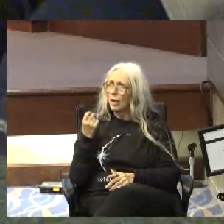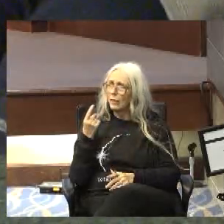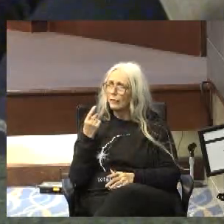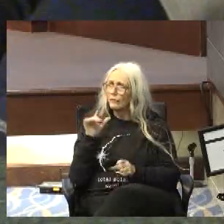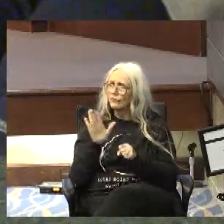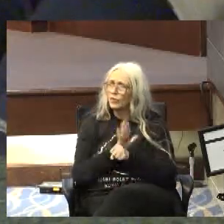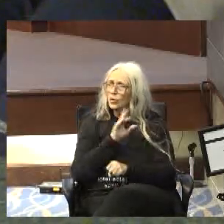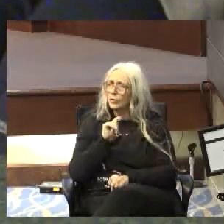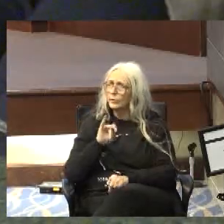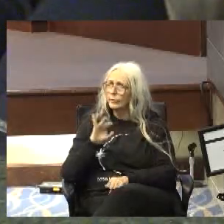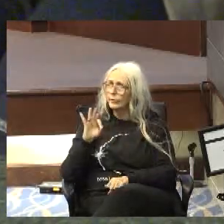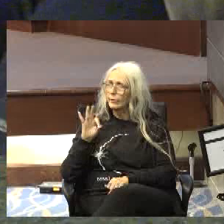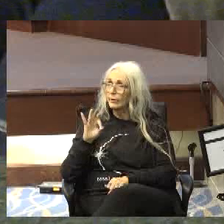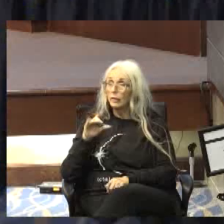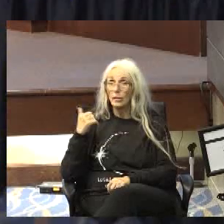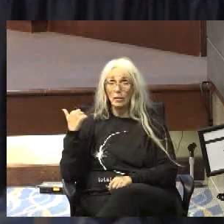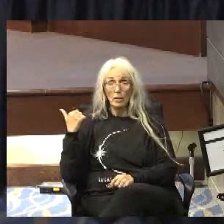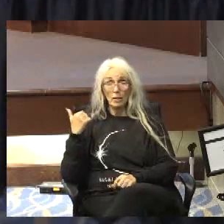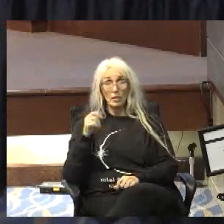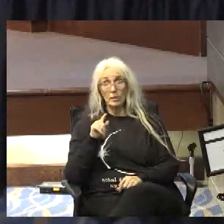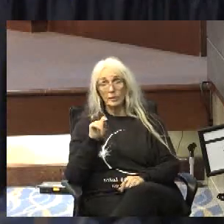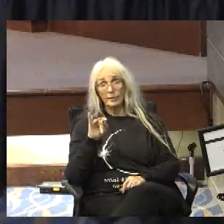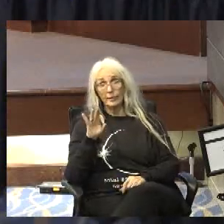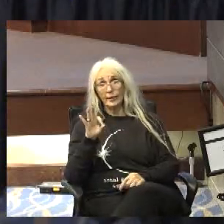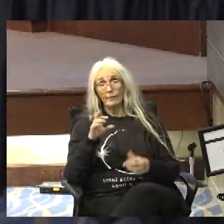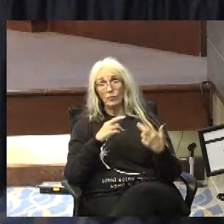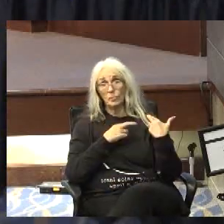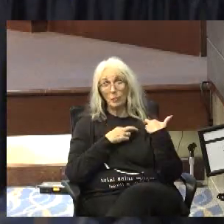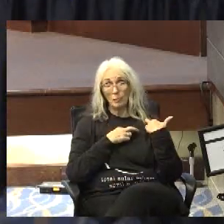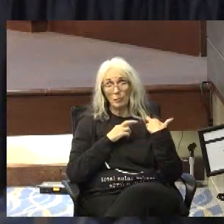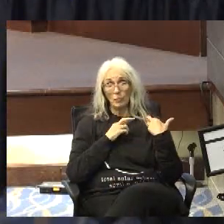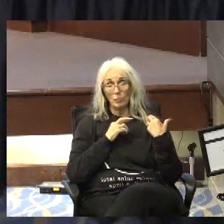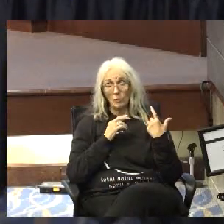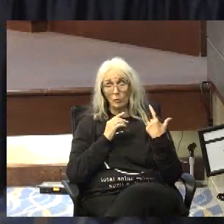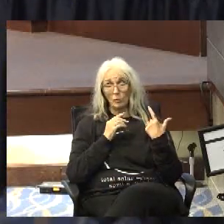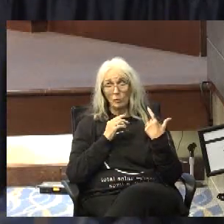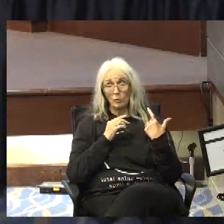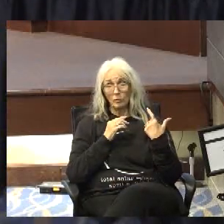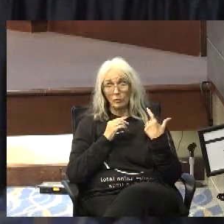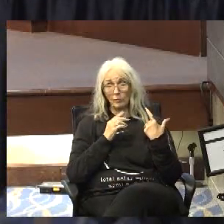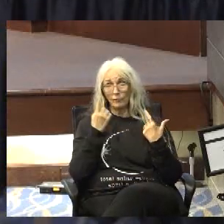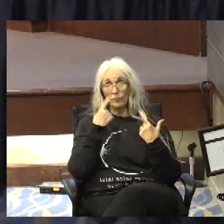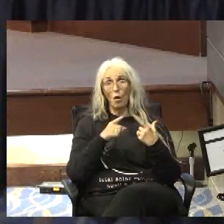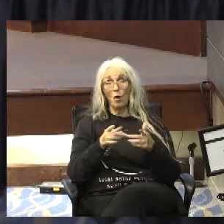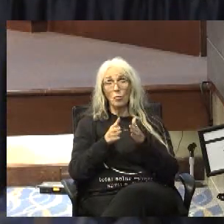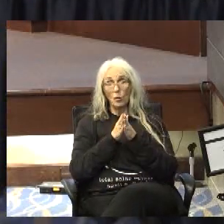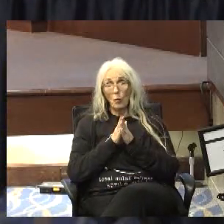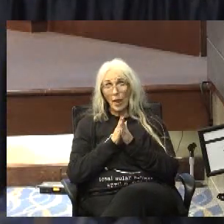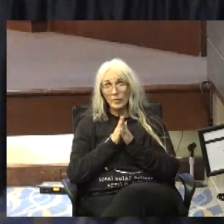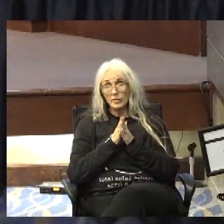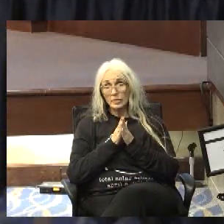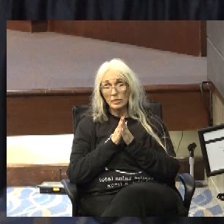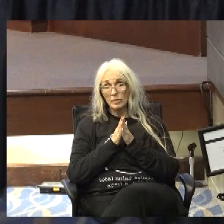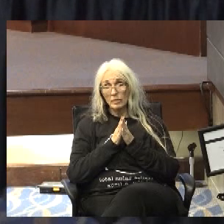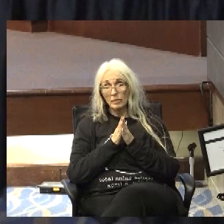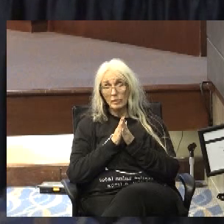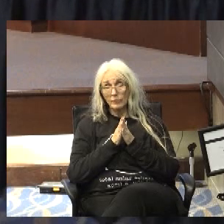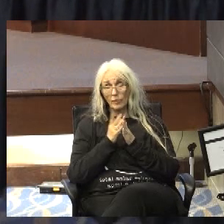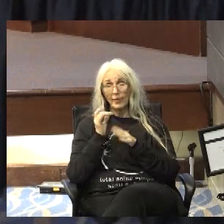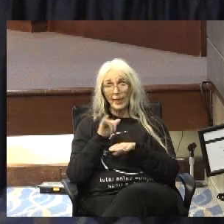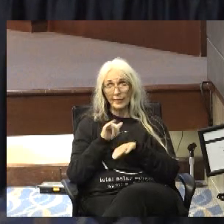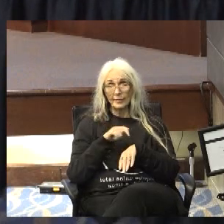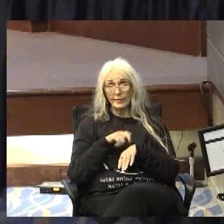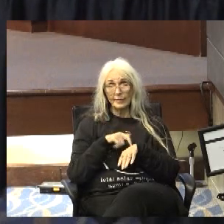TIF. We're attempting to be very responsive to the developer's request, but I'll let Sarah speak to that timeline.